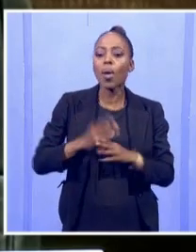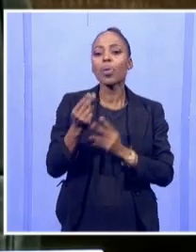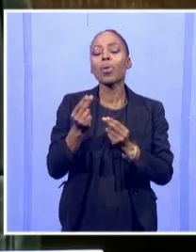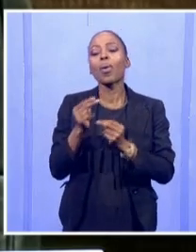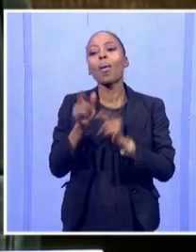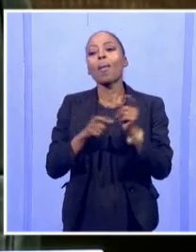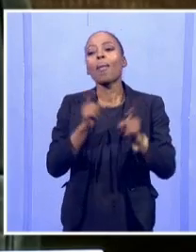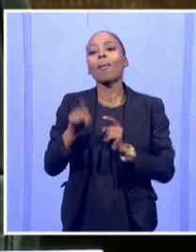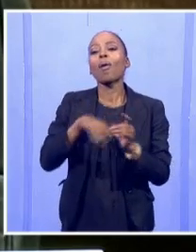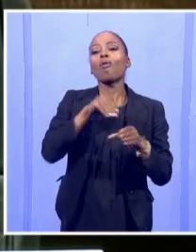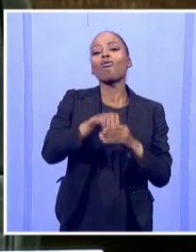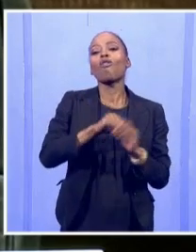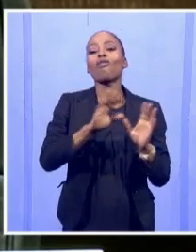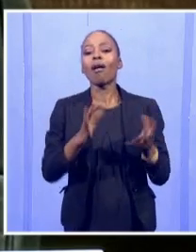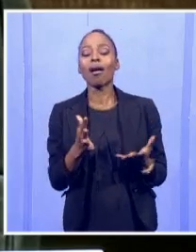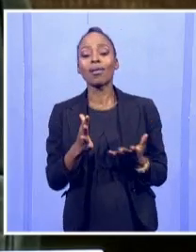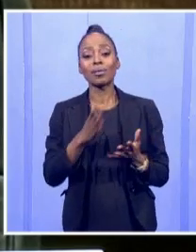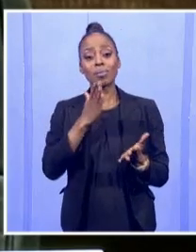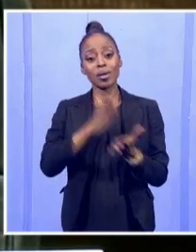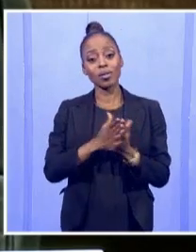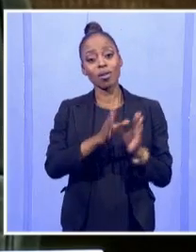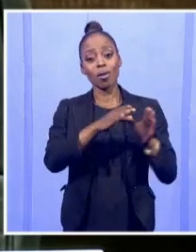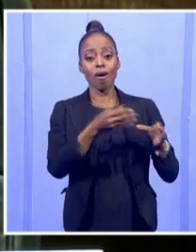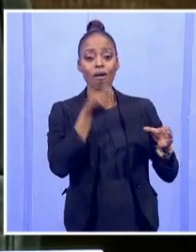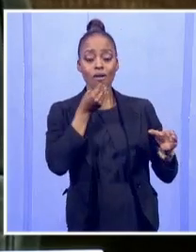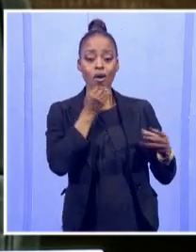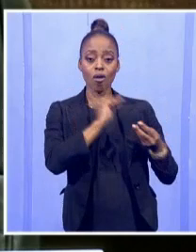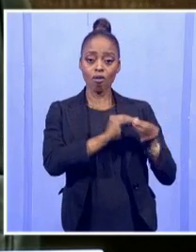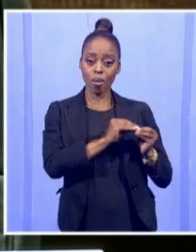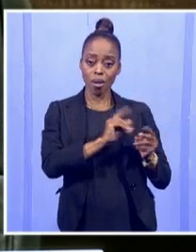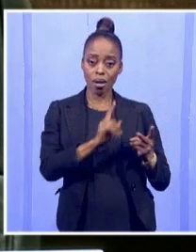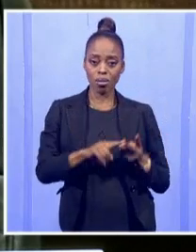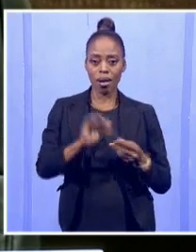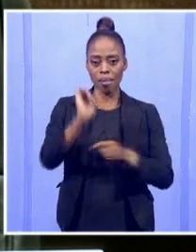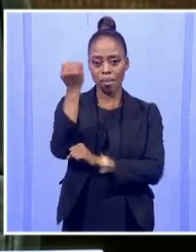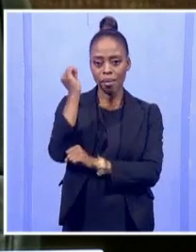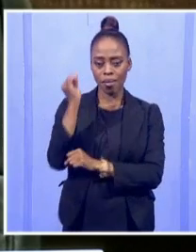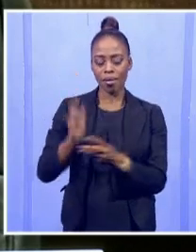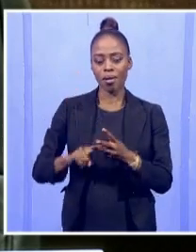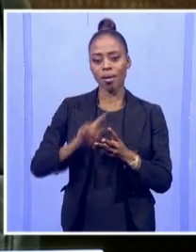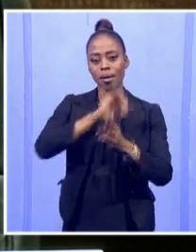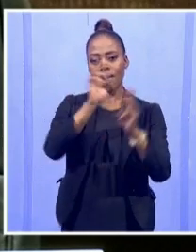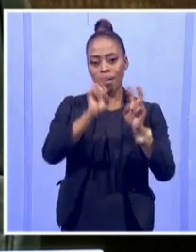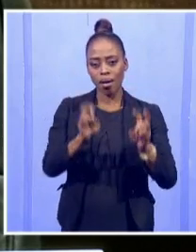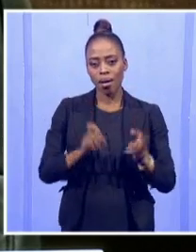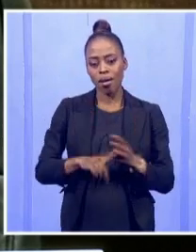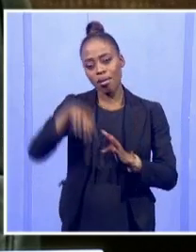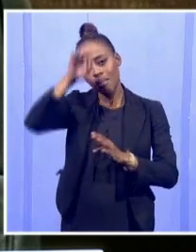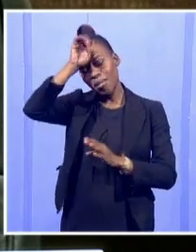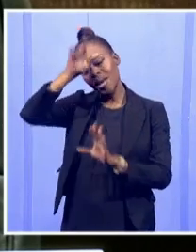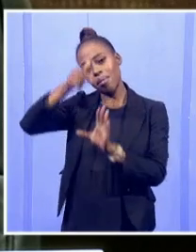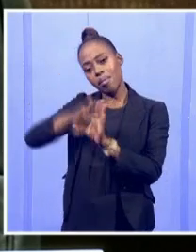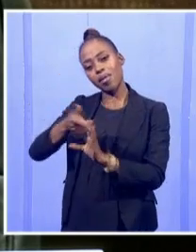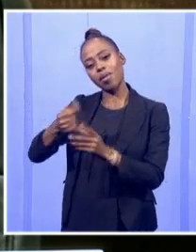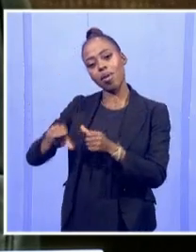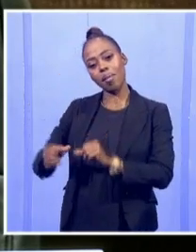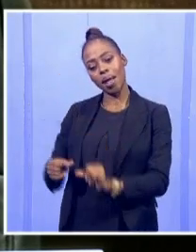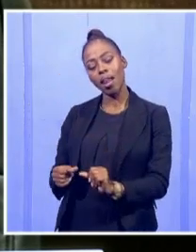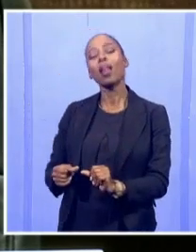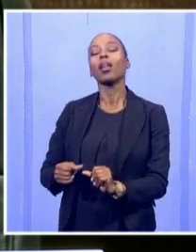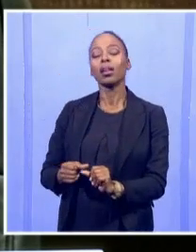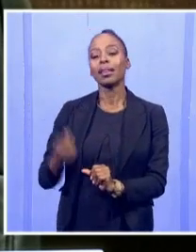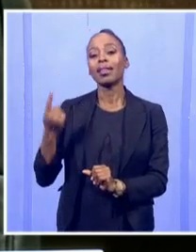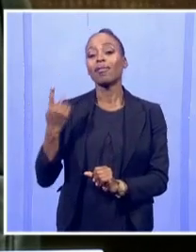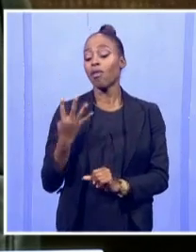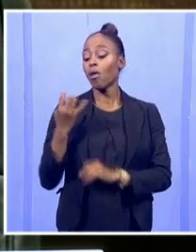Saudi Arabia in priority sectors such as food production, manufacturing, energy, mining, and petrochemicals. In the